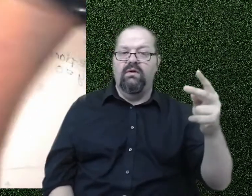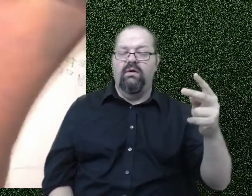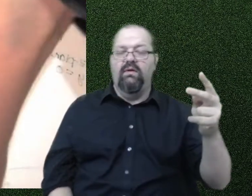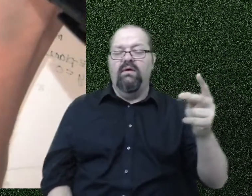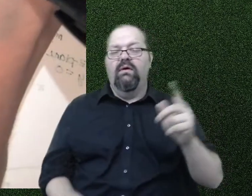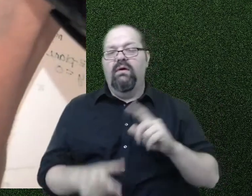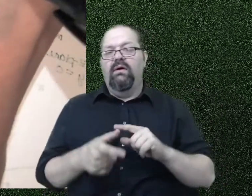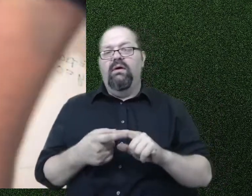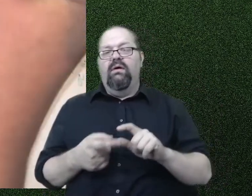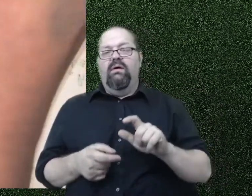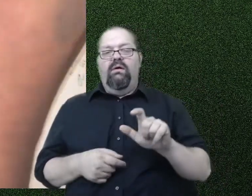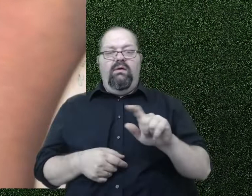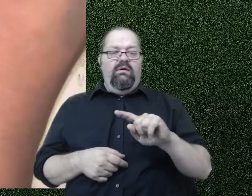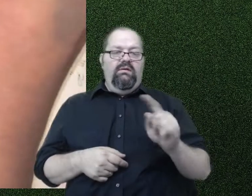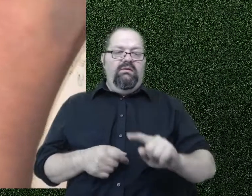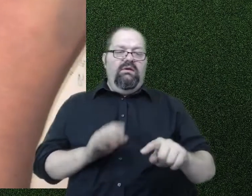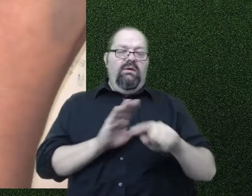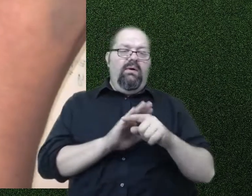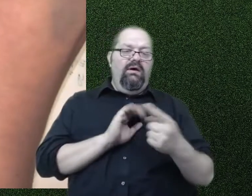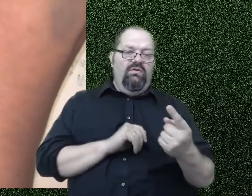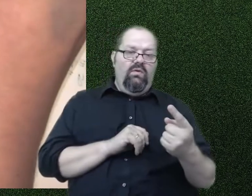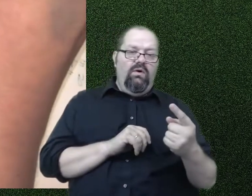squared equals,